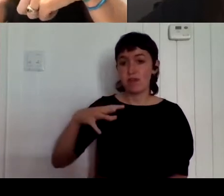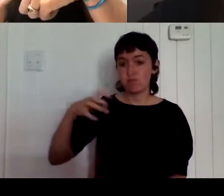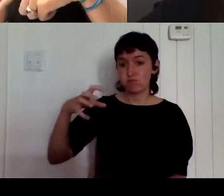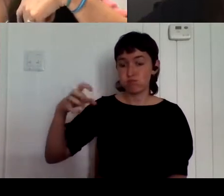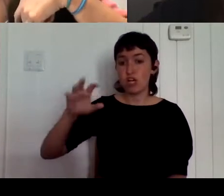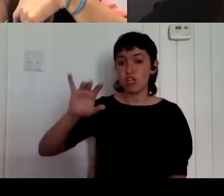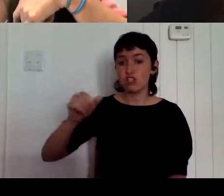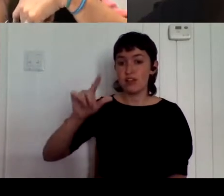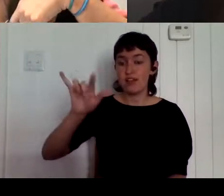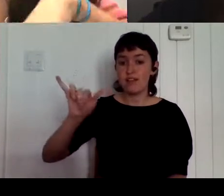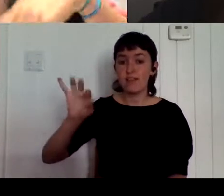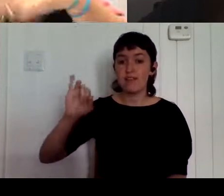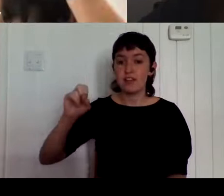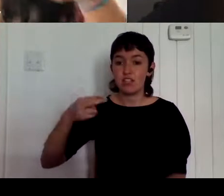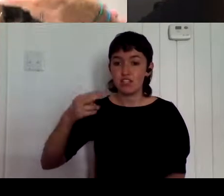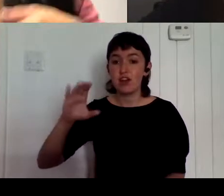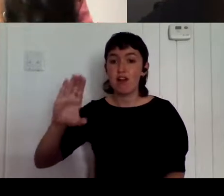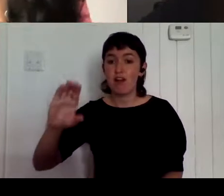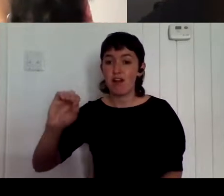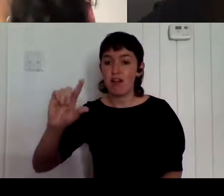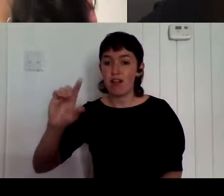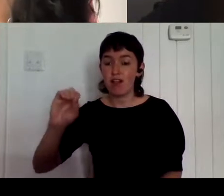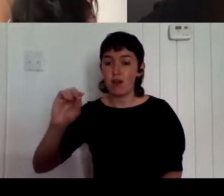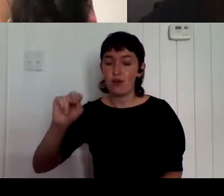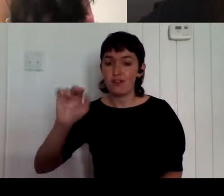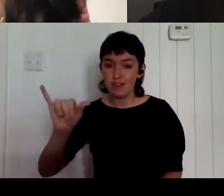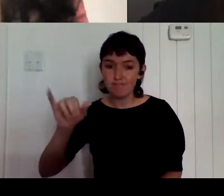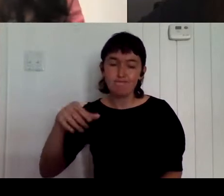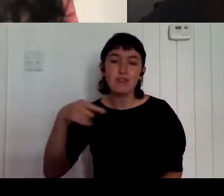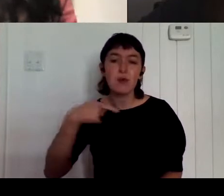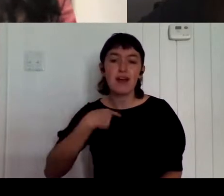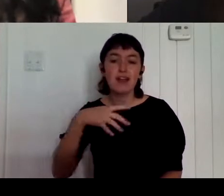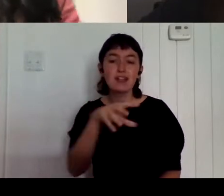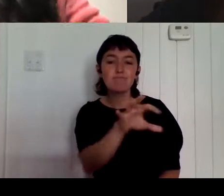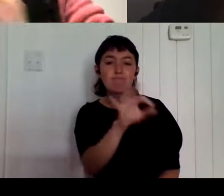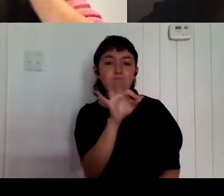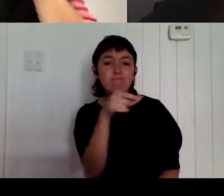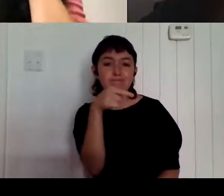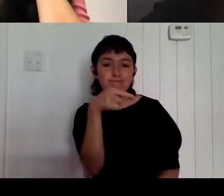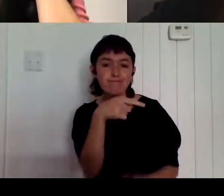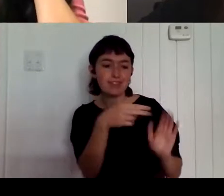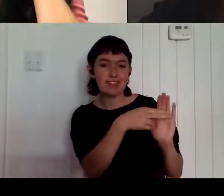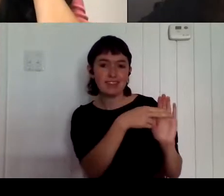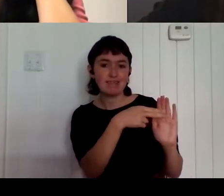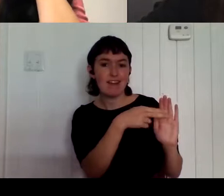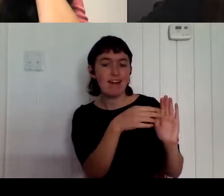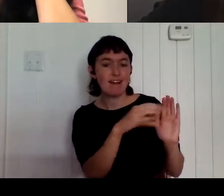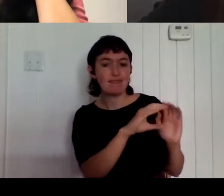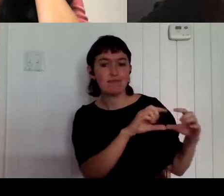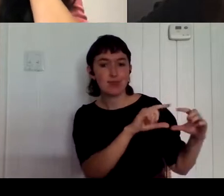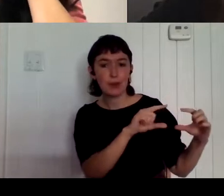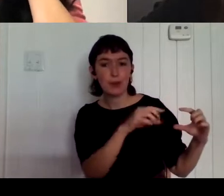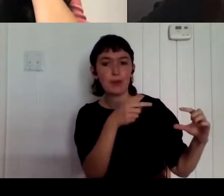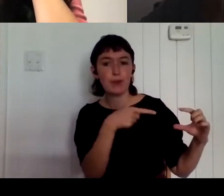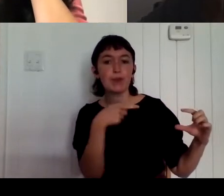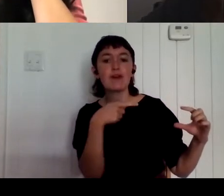I pulled her from our tanks today and I will probably image her in a little bit after we're done. But yeah. Wow. Fresh jellyfish. Love